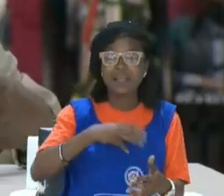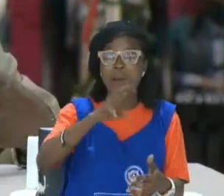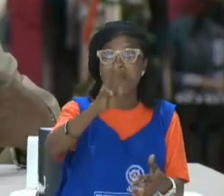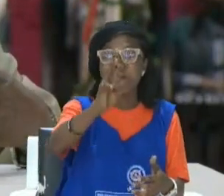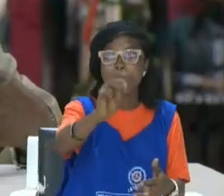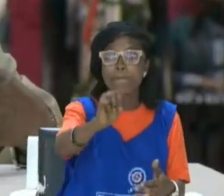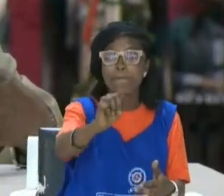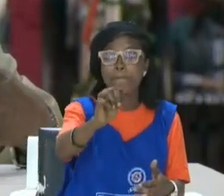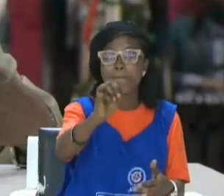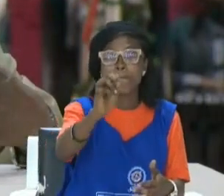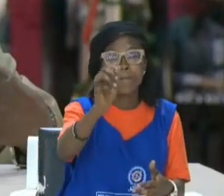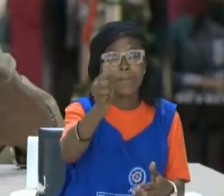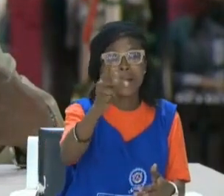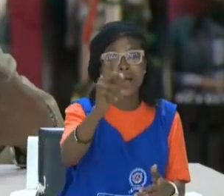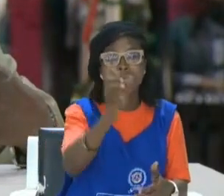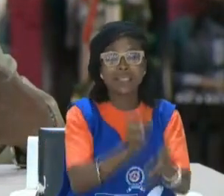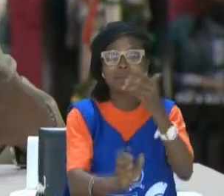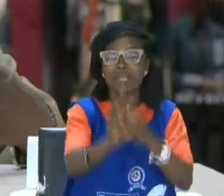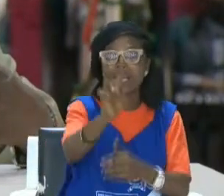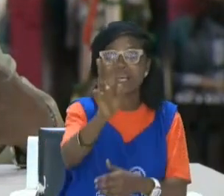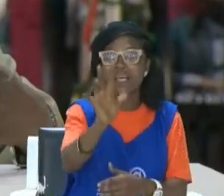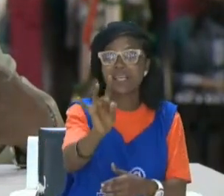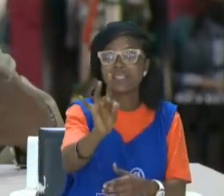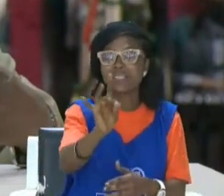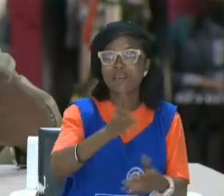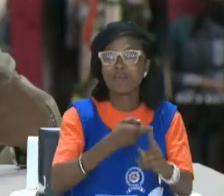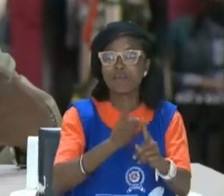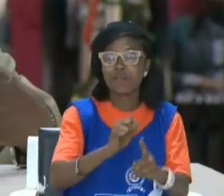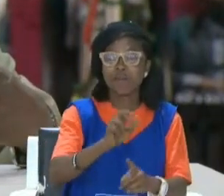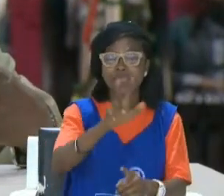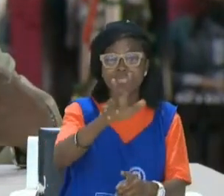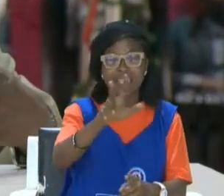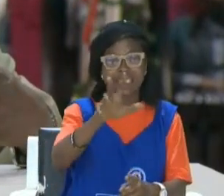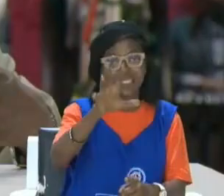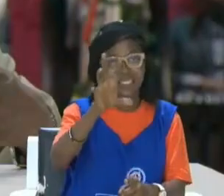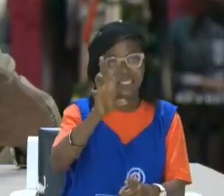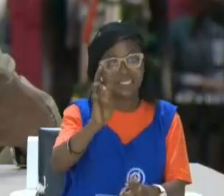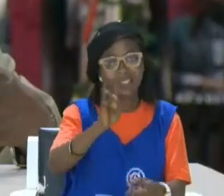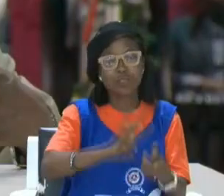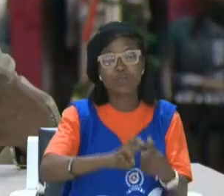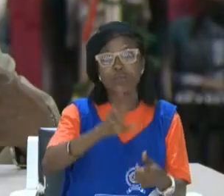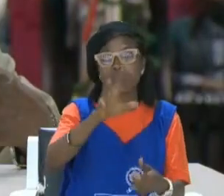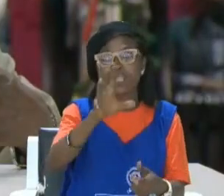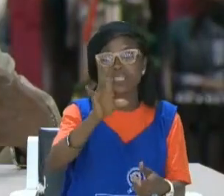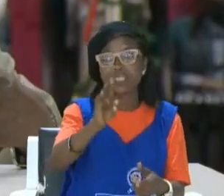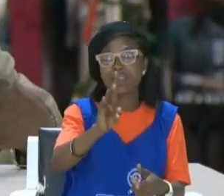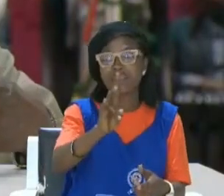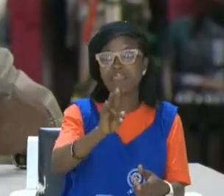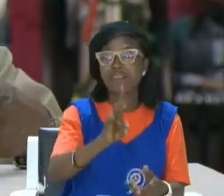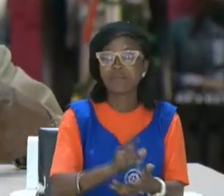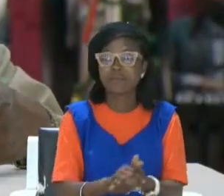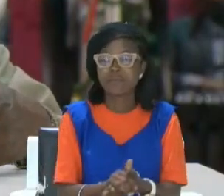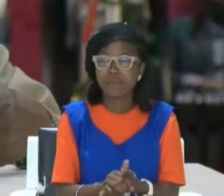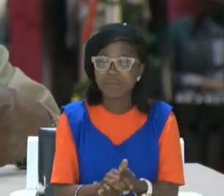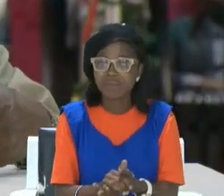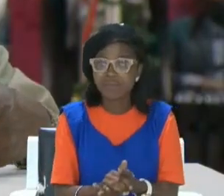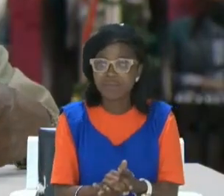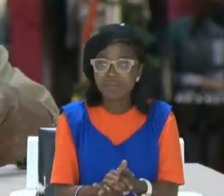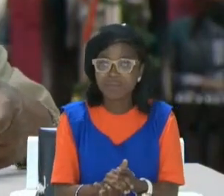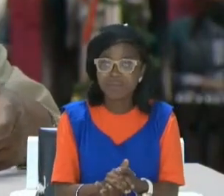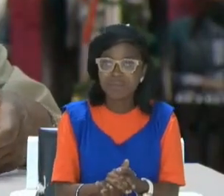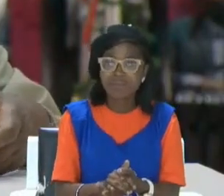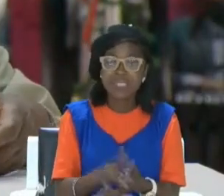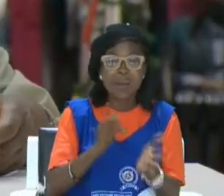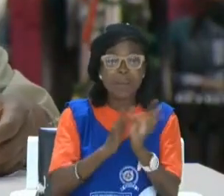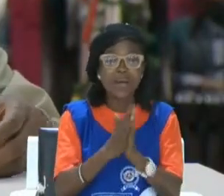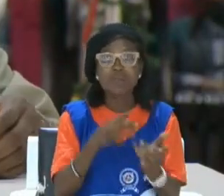Mark chapter 8, from verse 36 to 37, Mark 8, 36 to 37, the